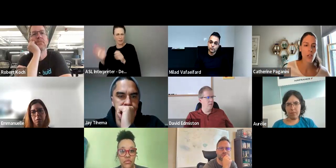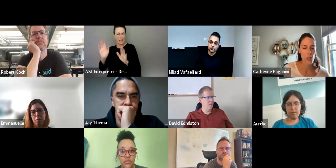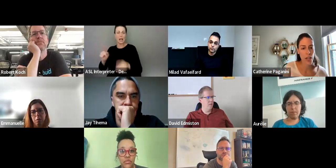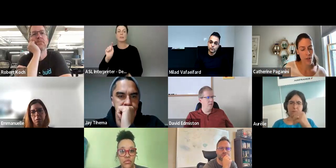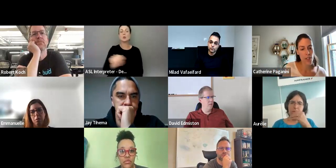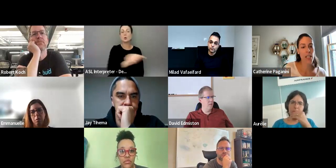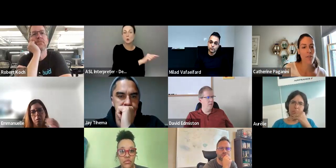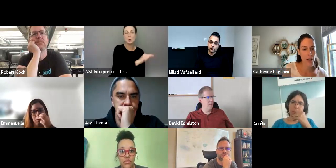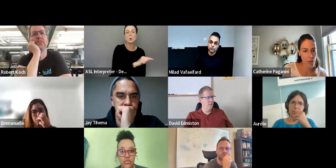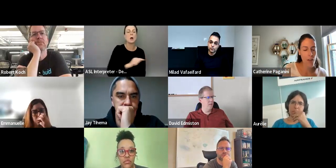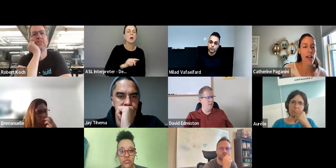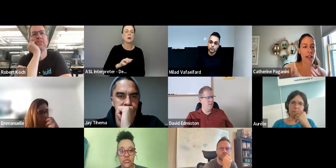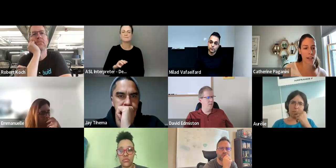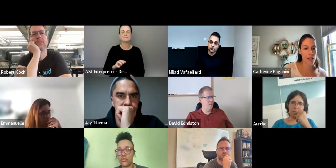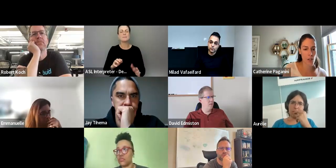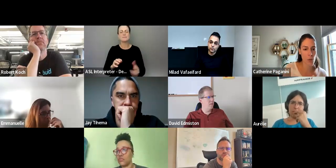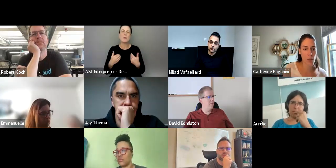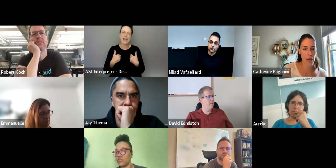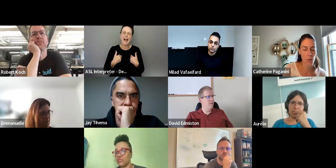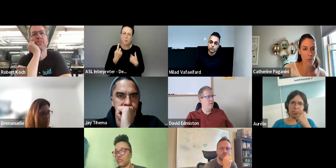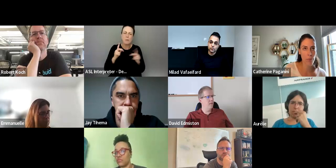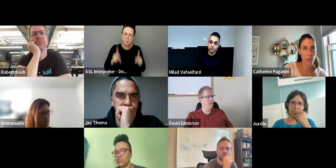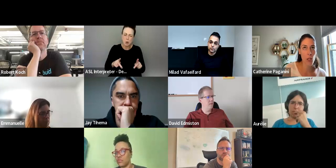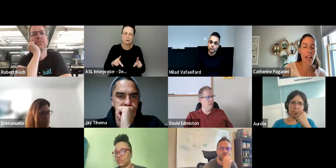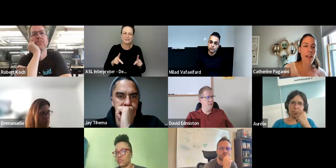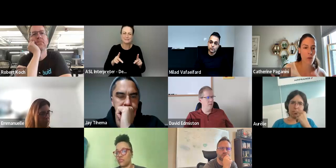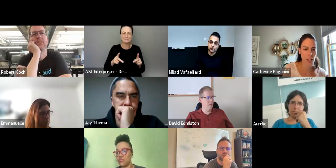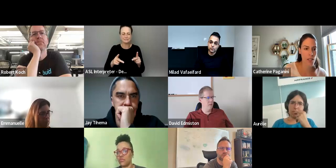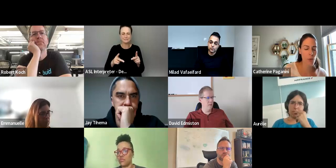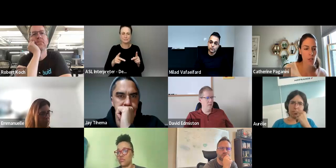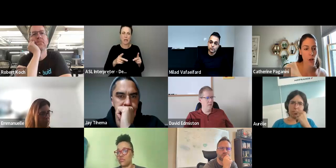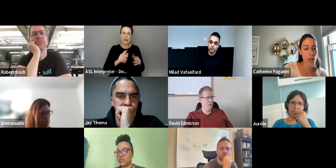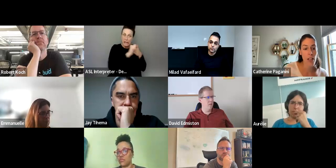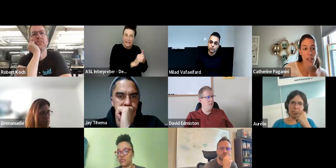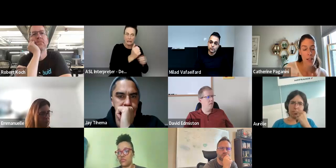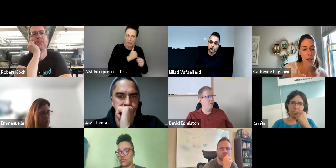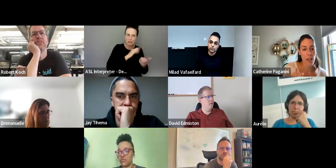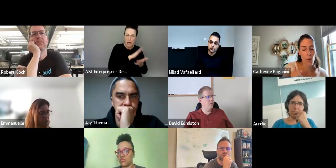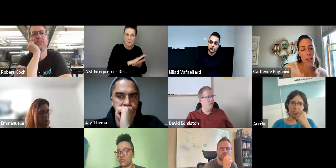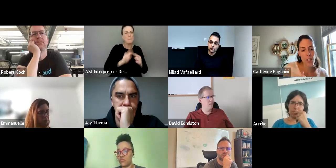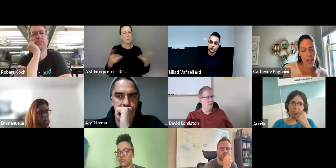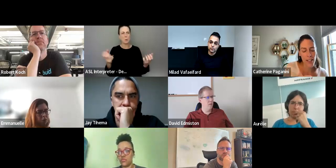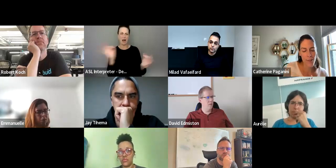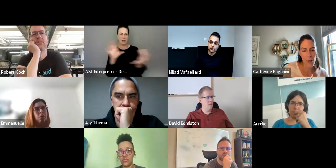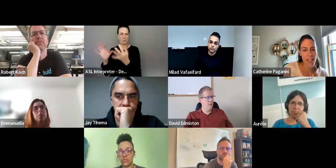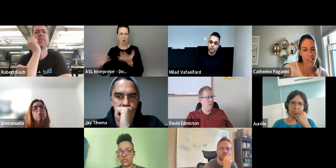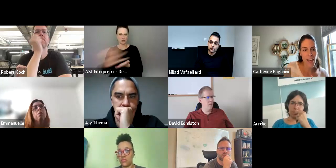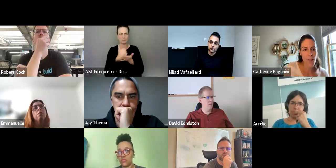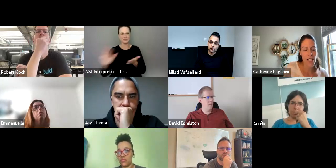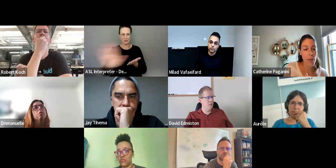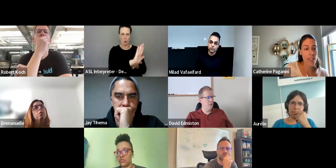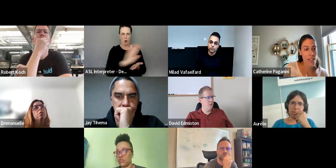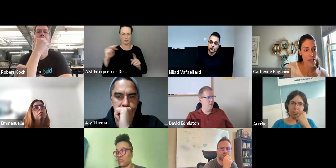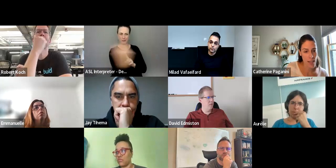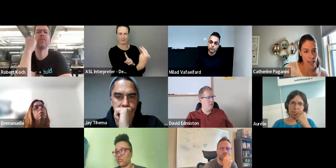you should kind of see and verify, and it should be like, we should have everyone's input. So the question, like the request now